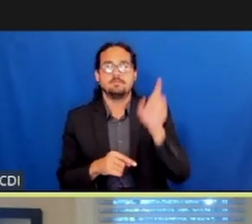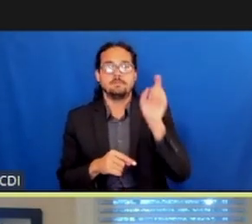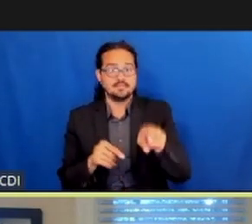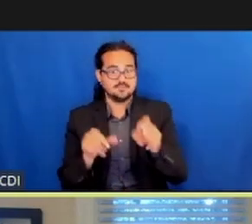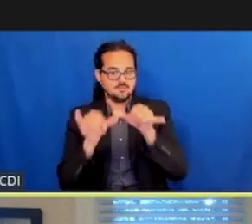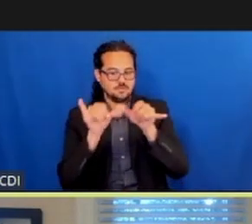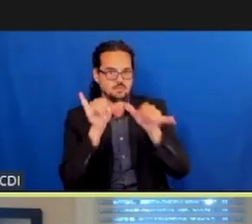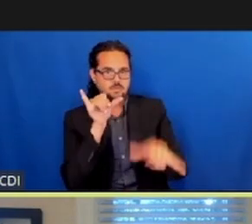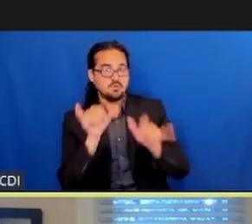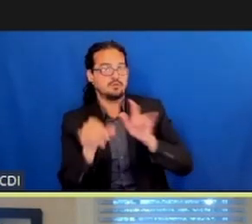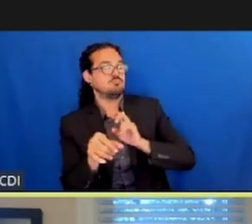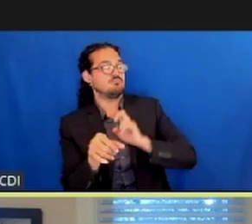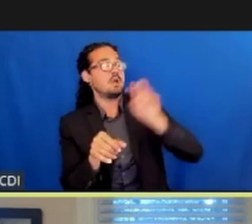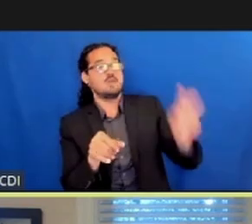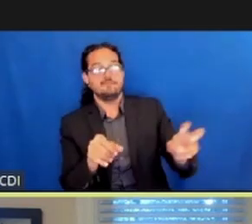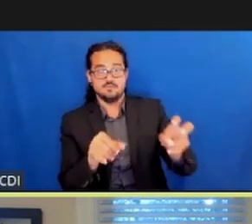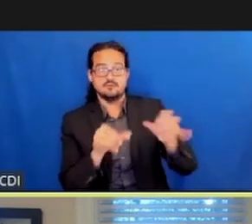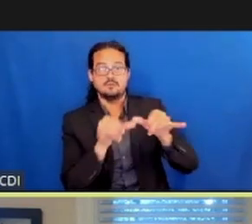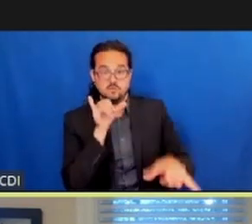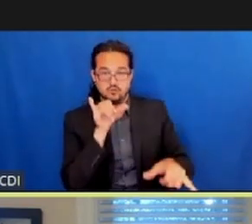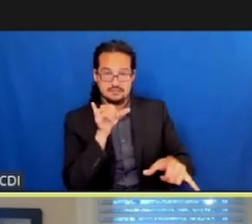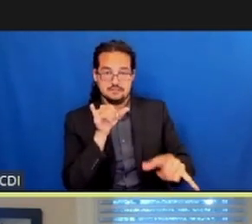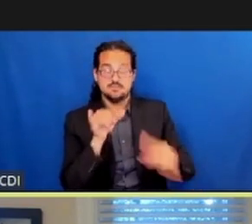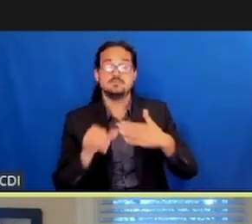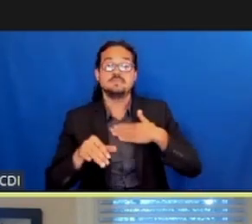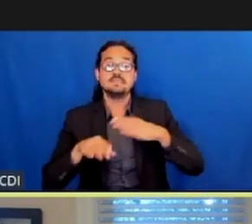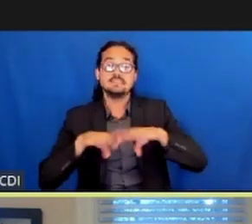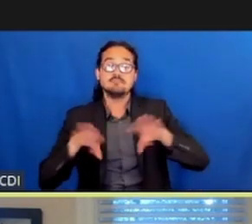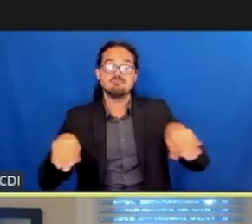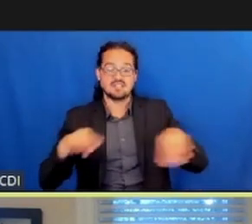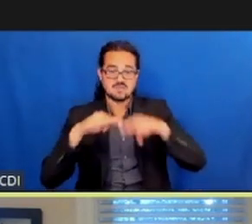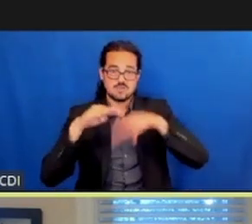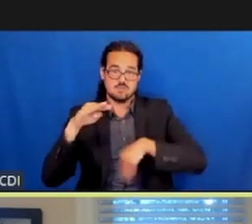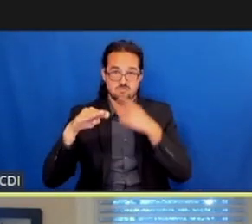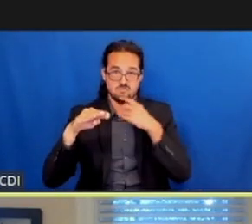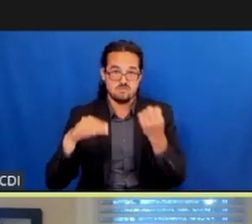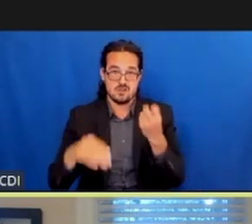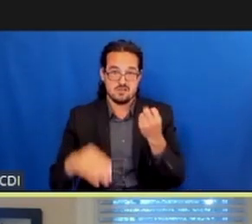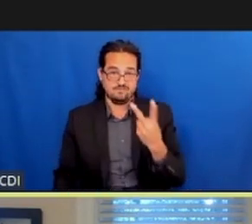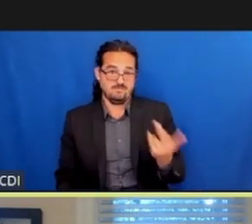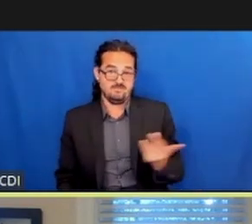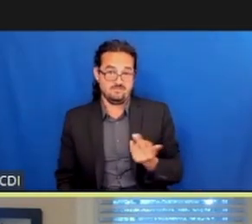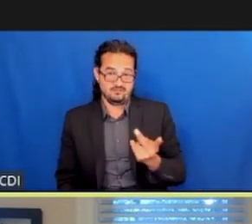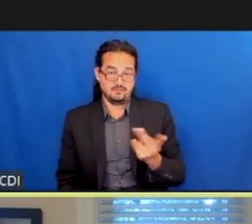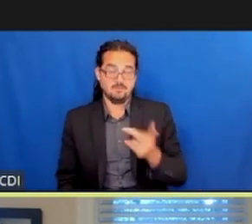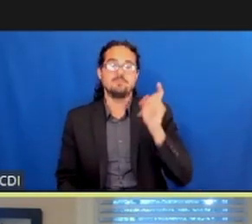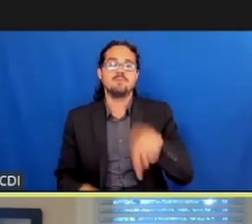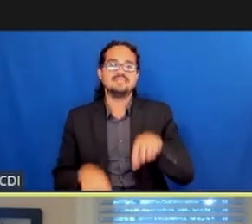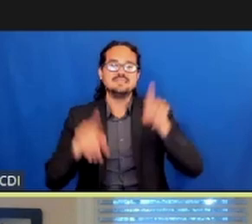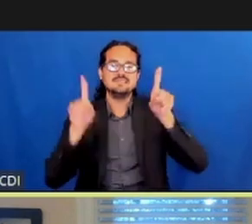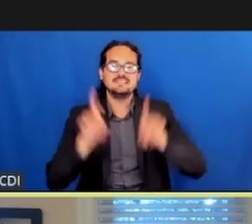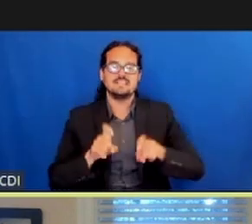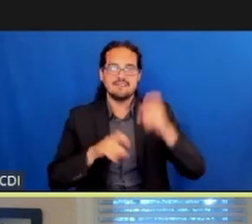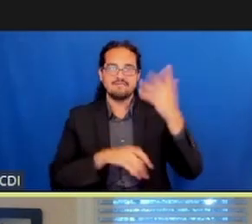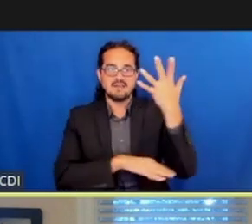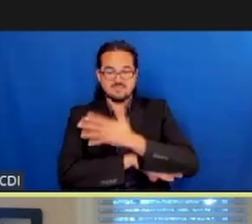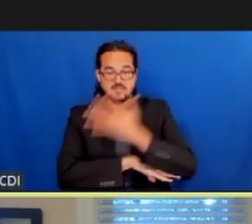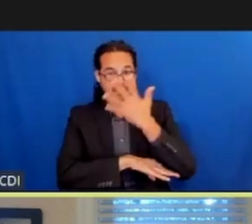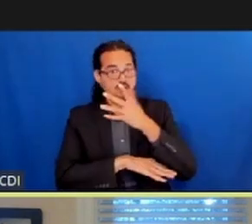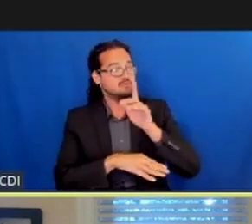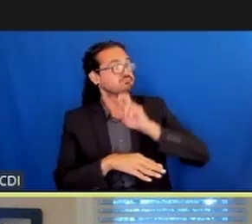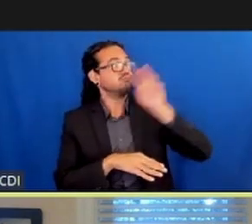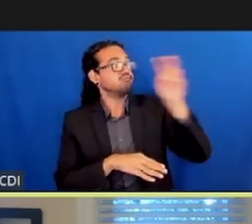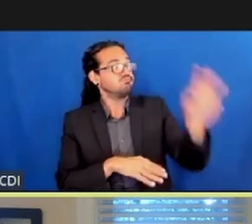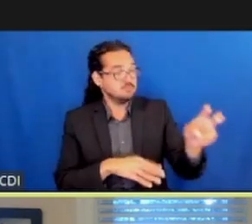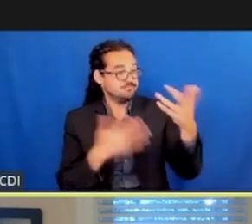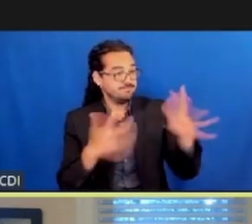changes, to get tested 5 days after that travel, and then to stay in quarantine for a full 7 days. So even though